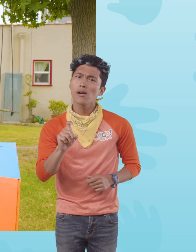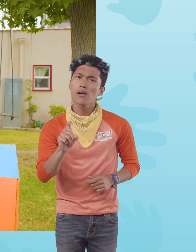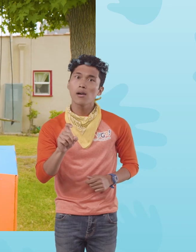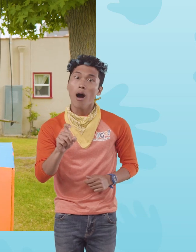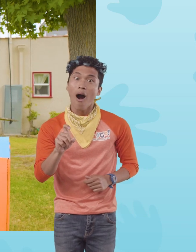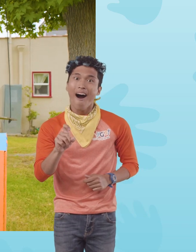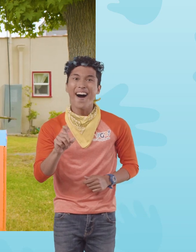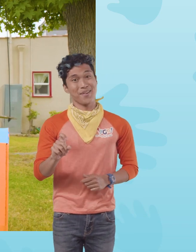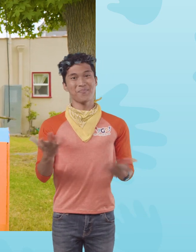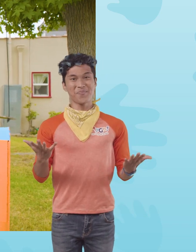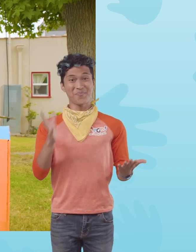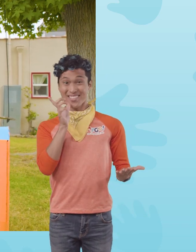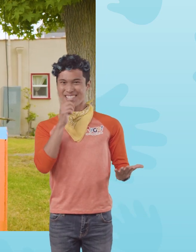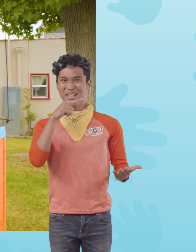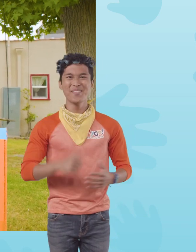of?